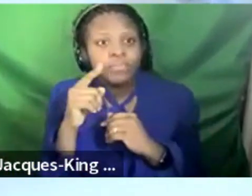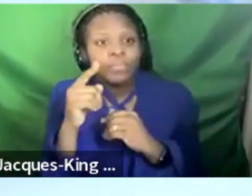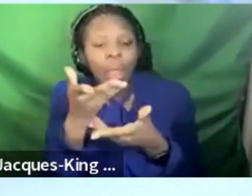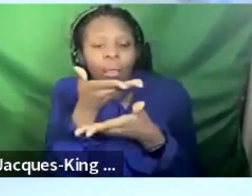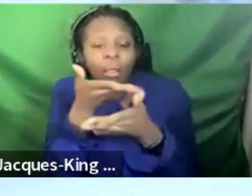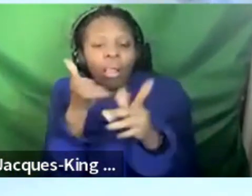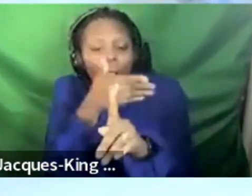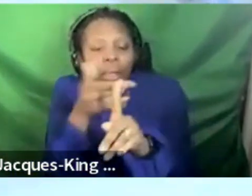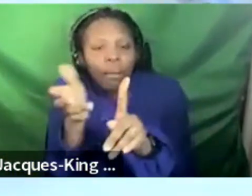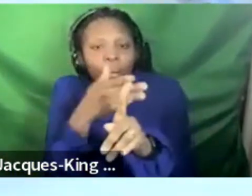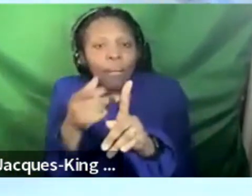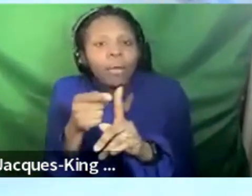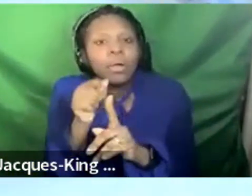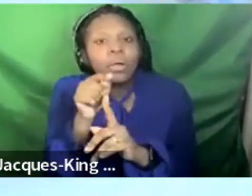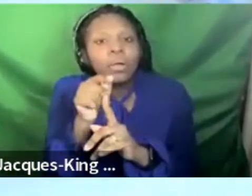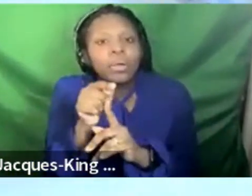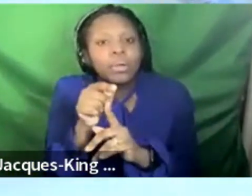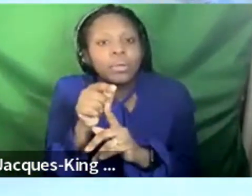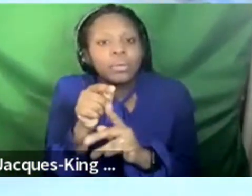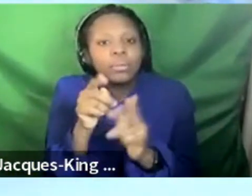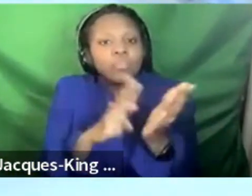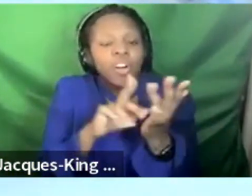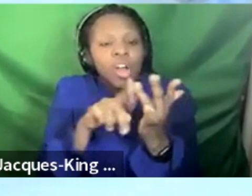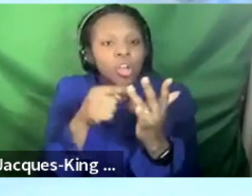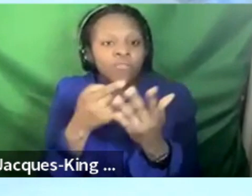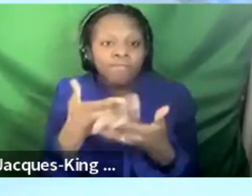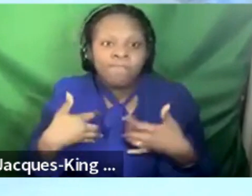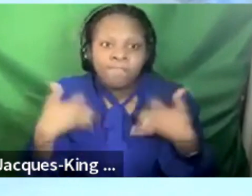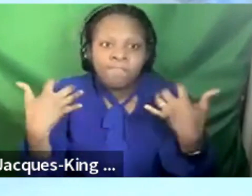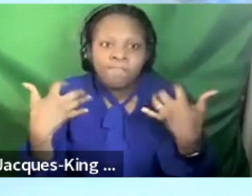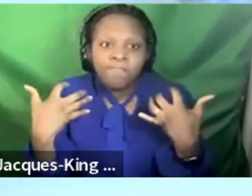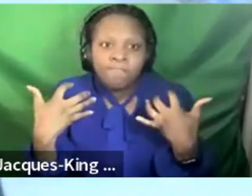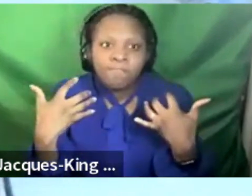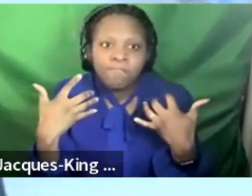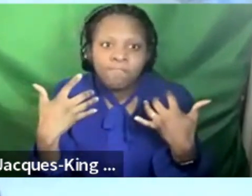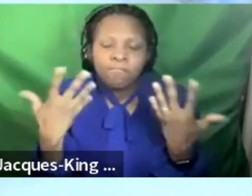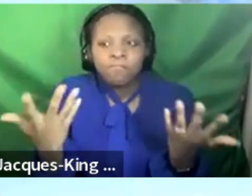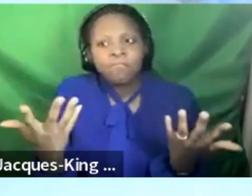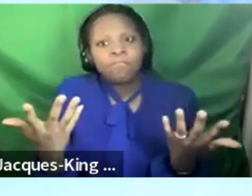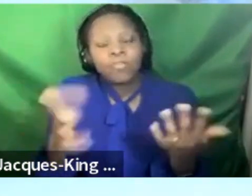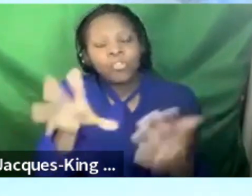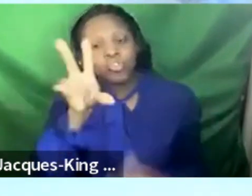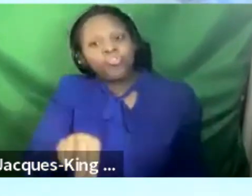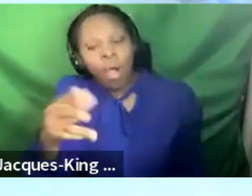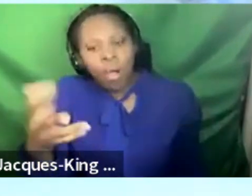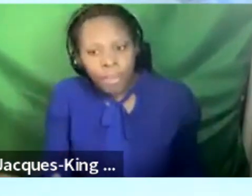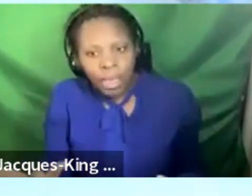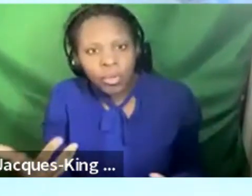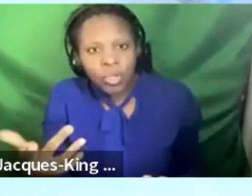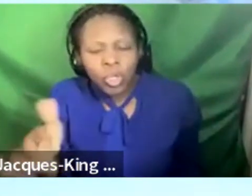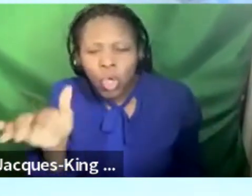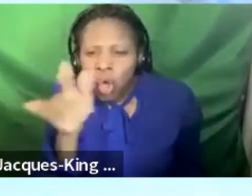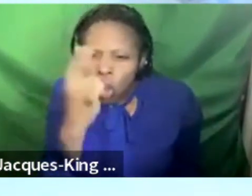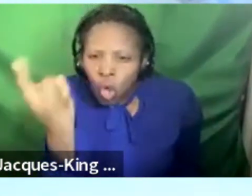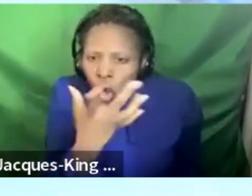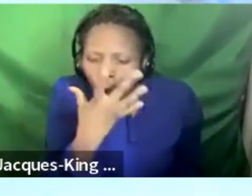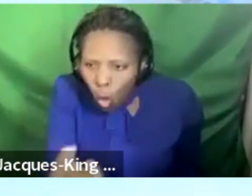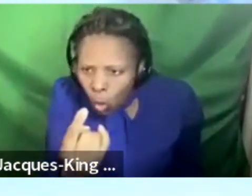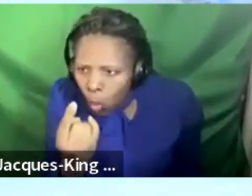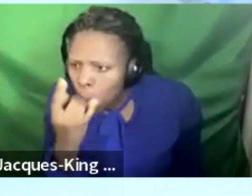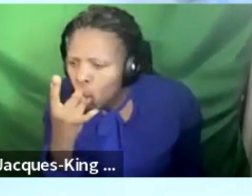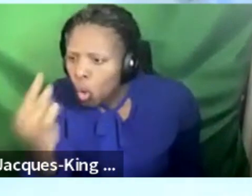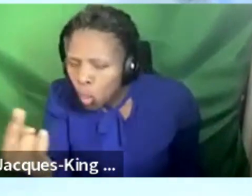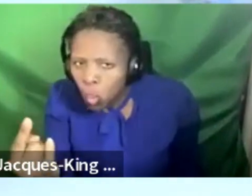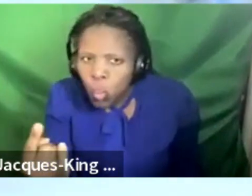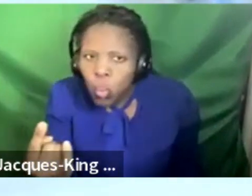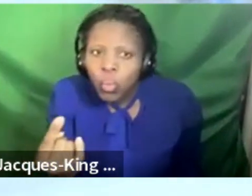scene, and they toy with Viola, who gets very, very arsy with them and says, like, you're taking the piss now, stop